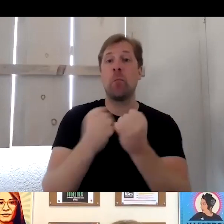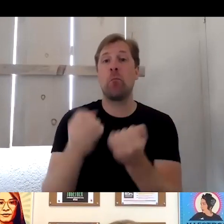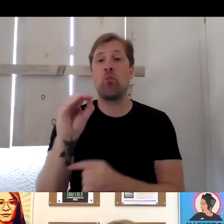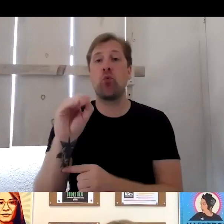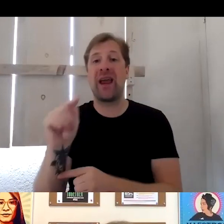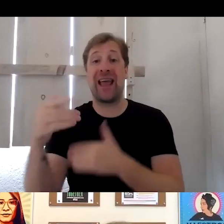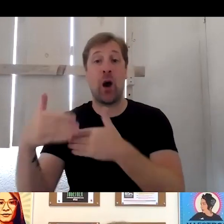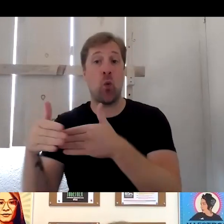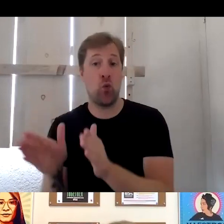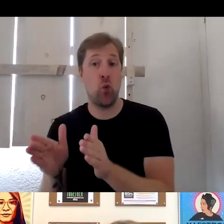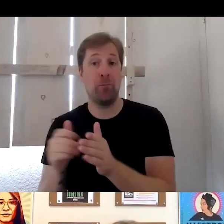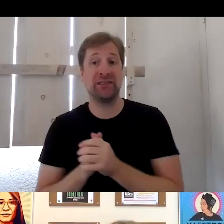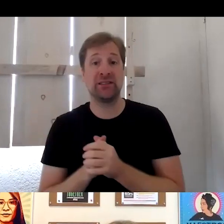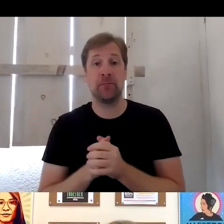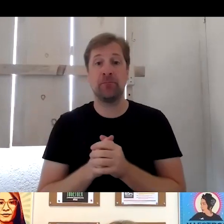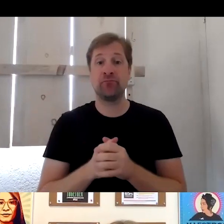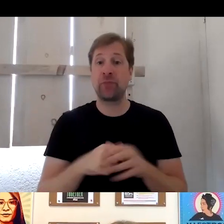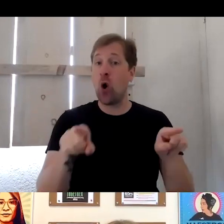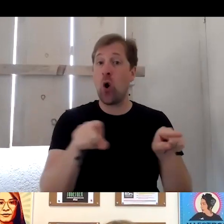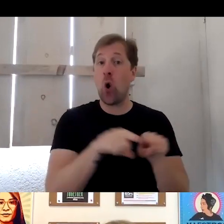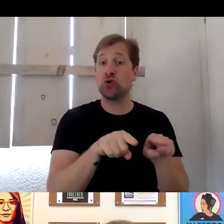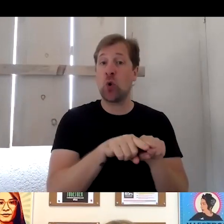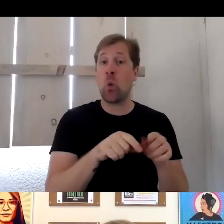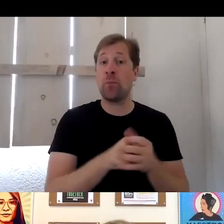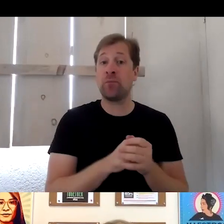In addition to that, we have